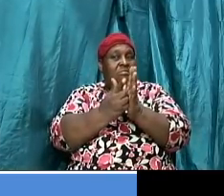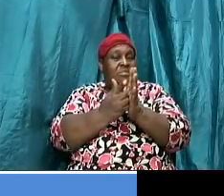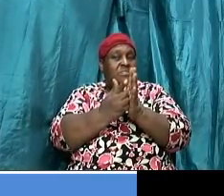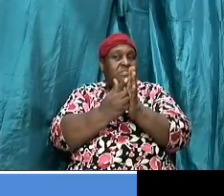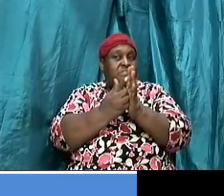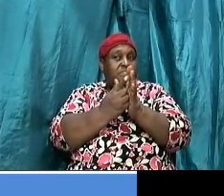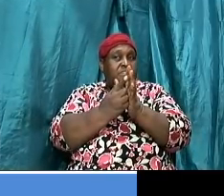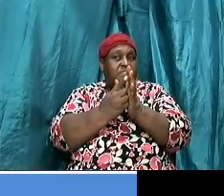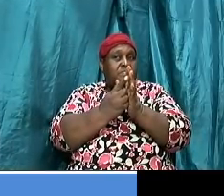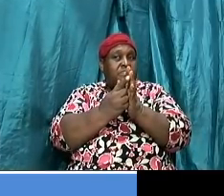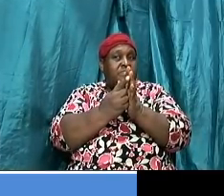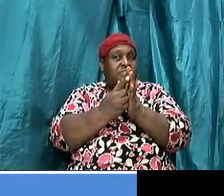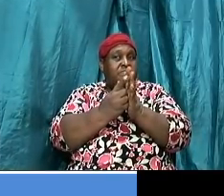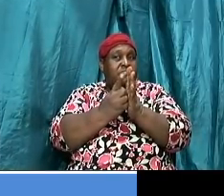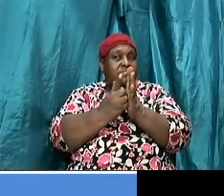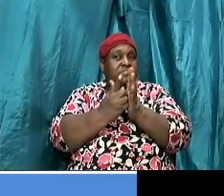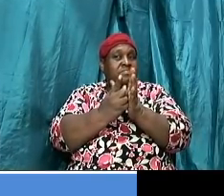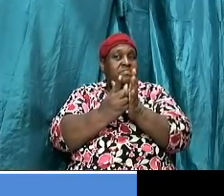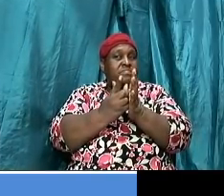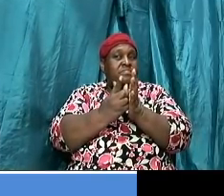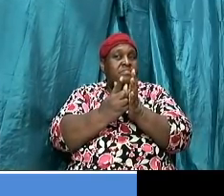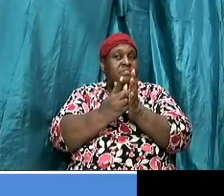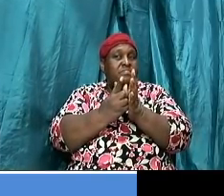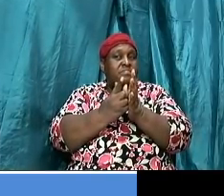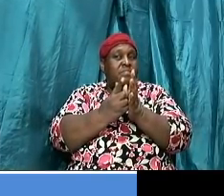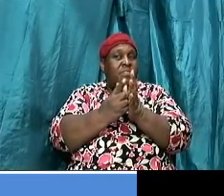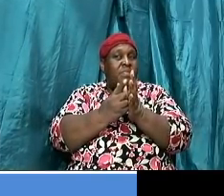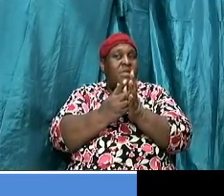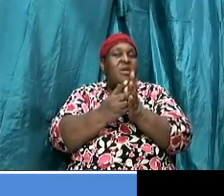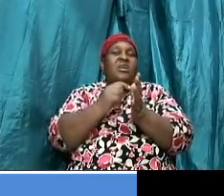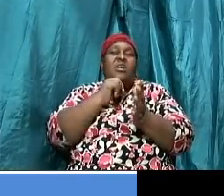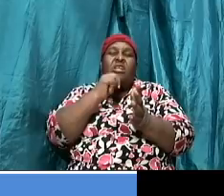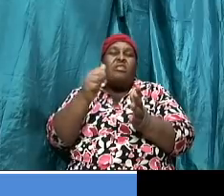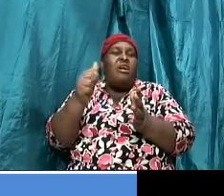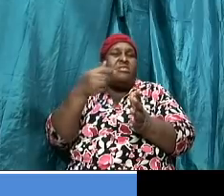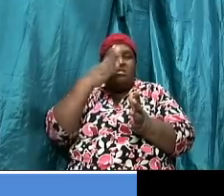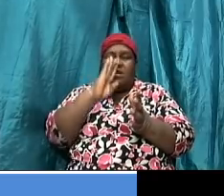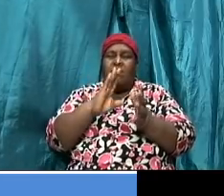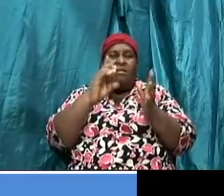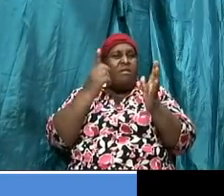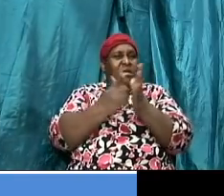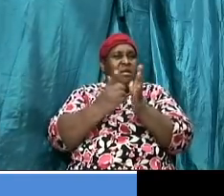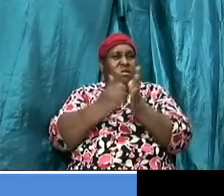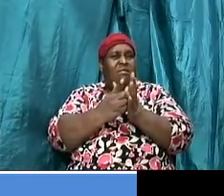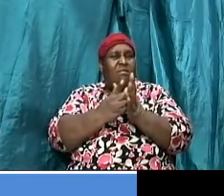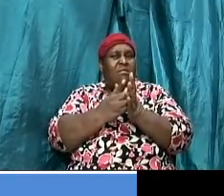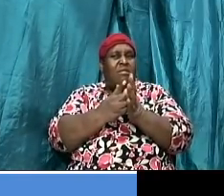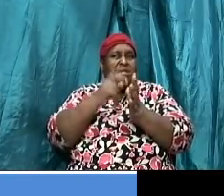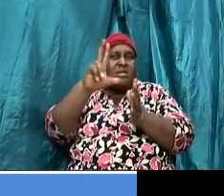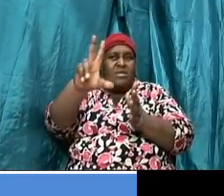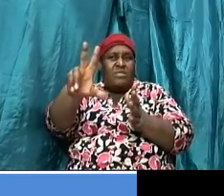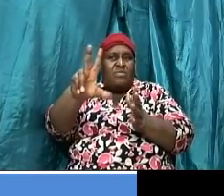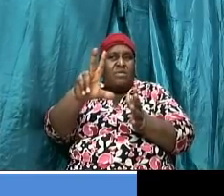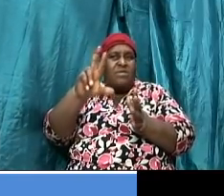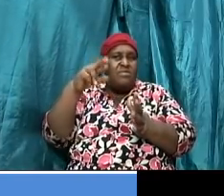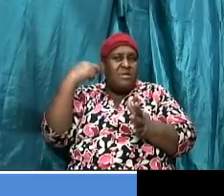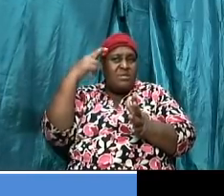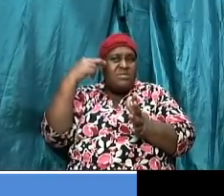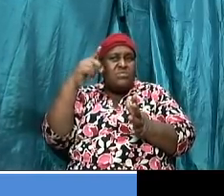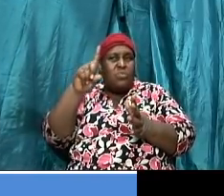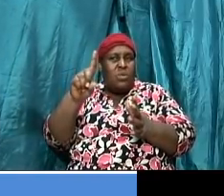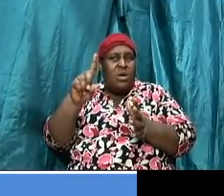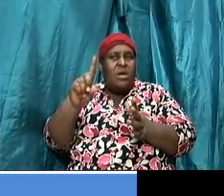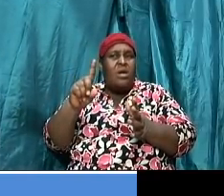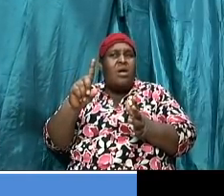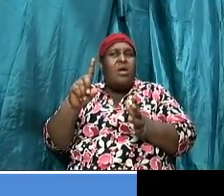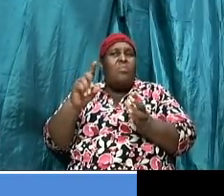in probably next week. We'll just touch some of these things. But it was not a moral law because I give 3 reasons tonight. One,